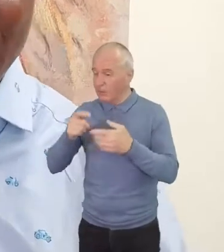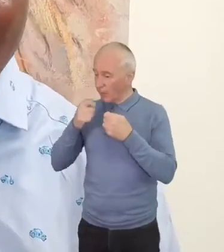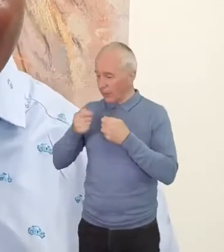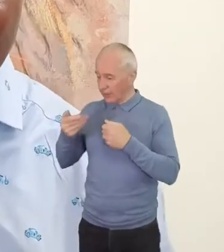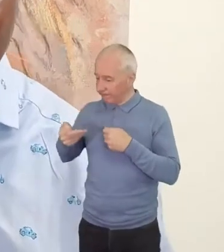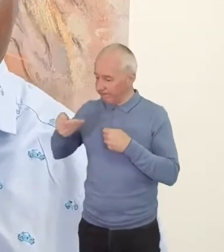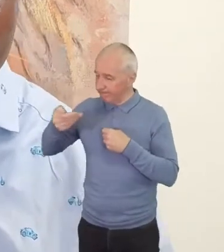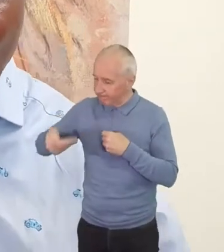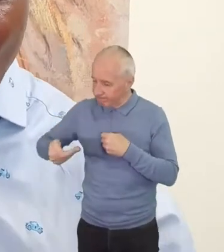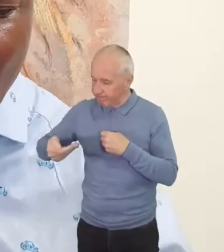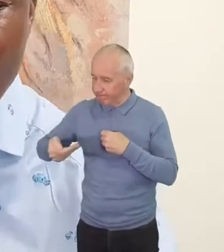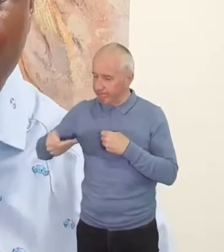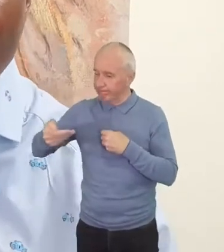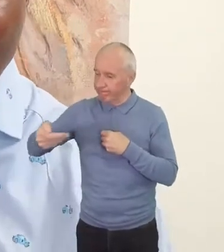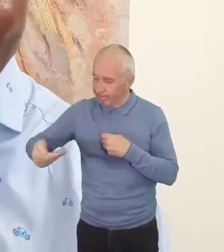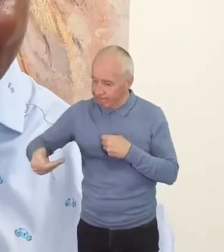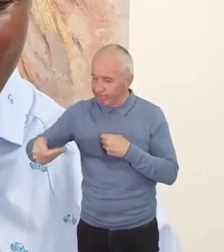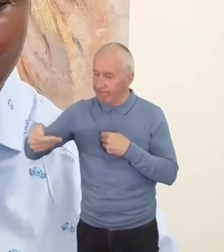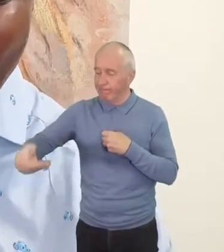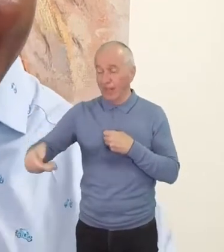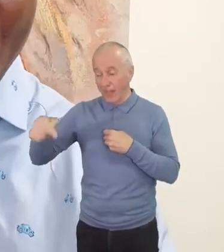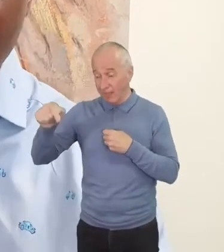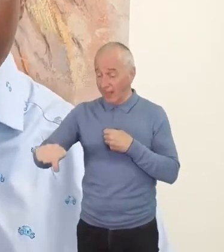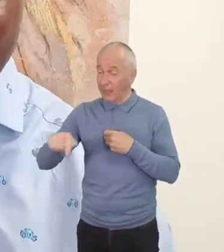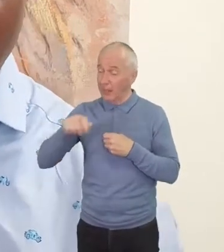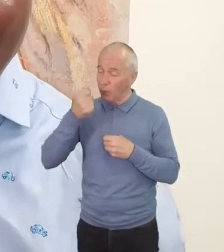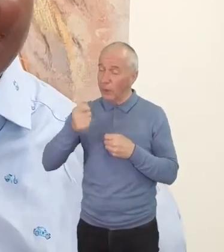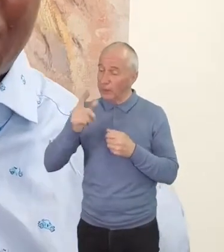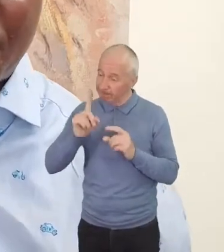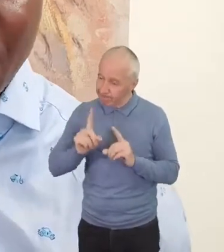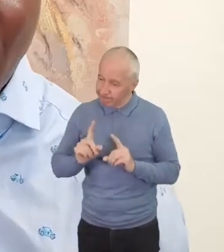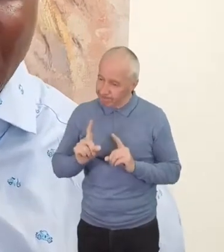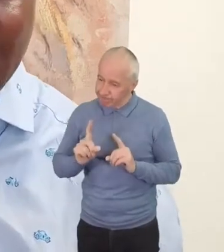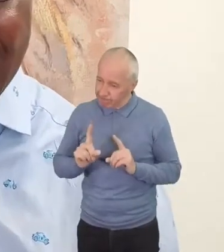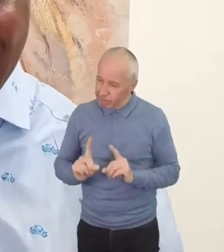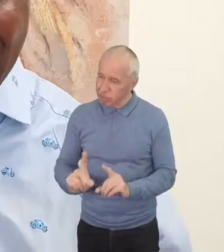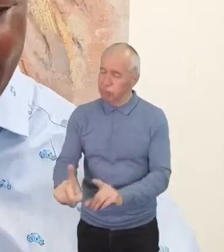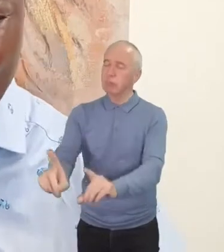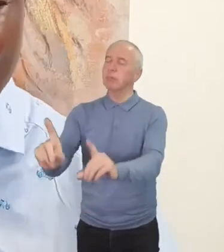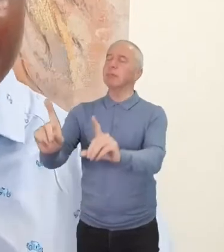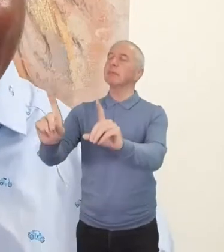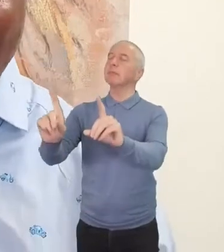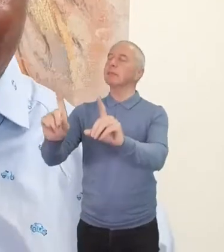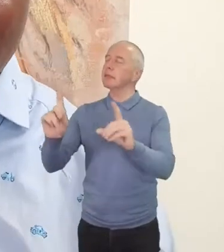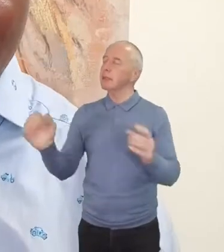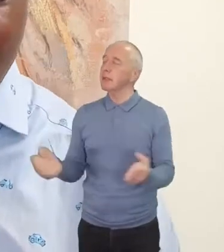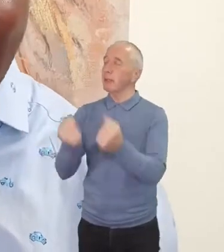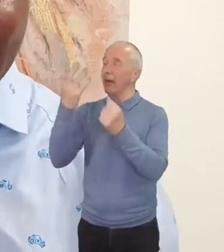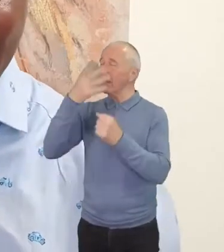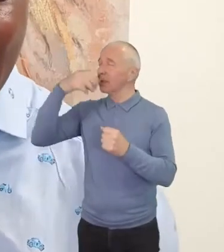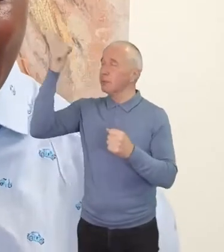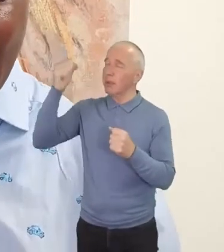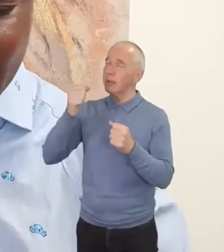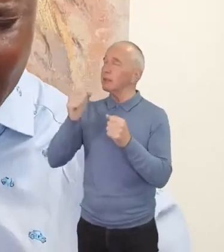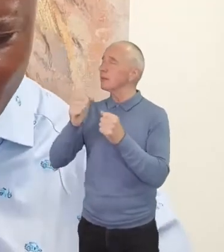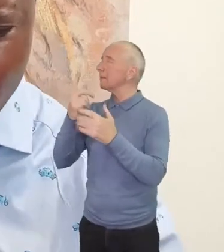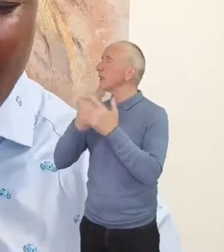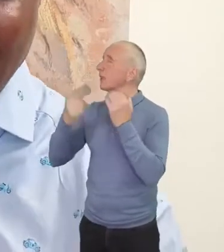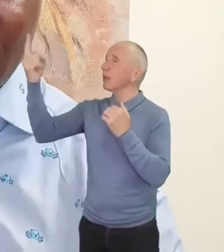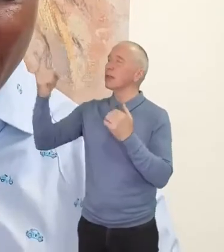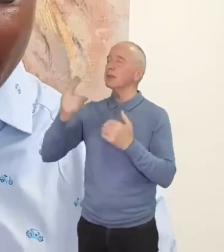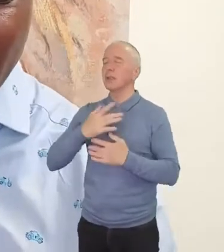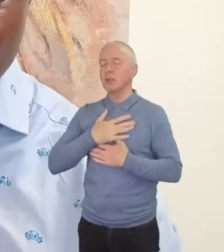next generation, who will go forth in the power of the Spirit of God, in the humility of Christ, and